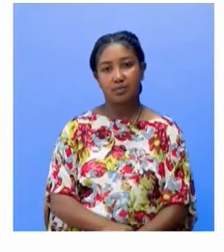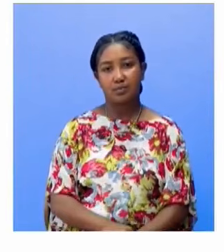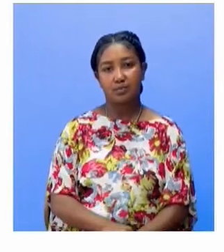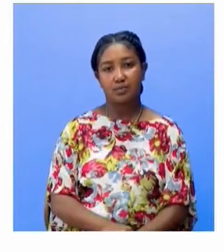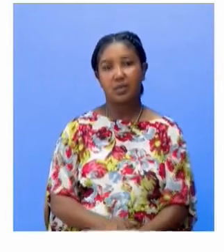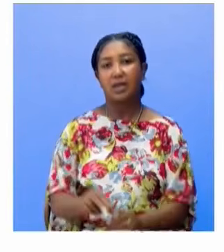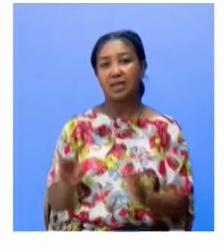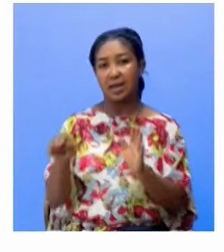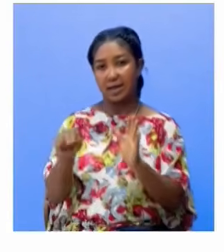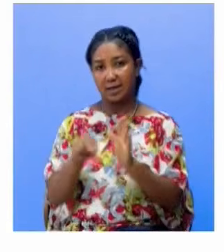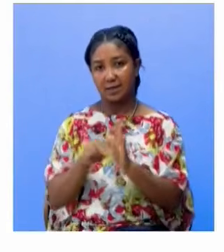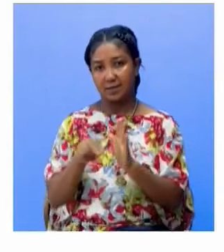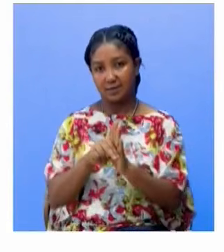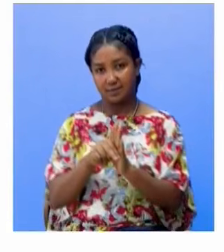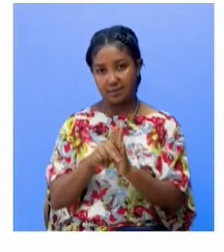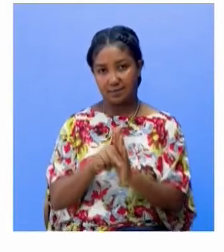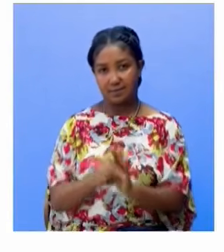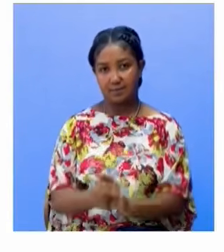negative